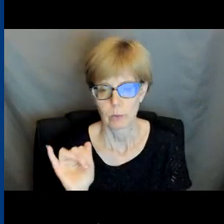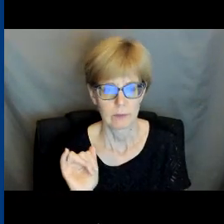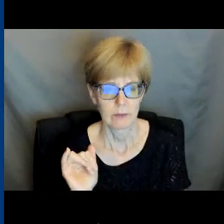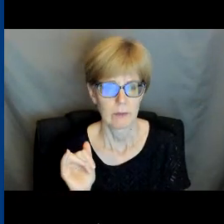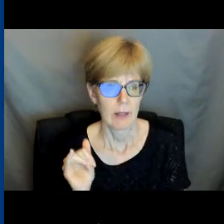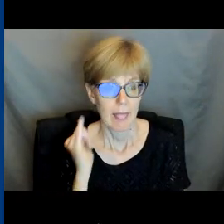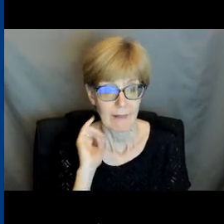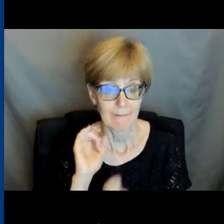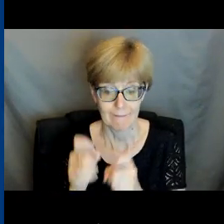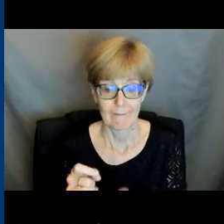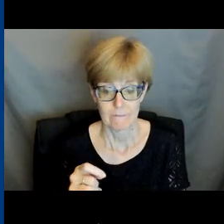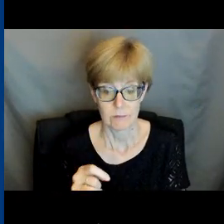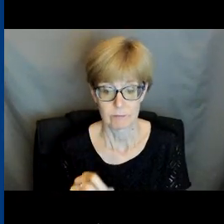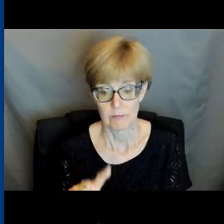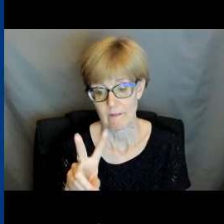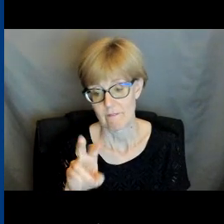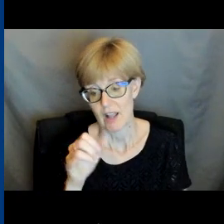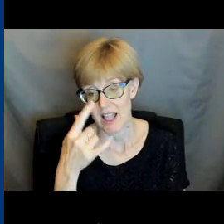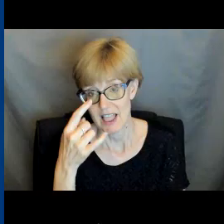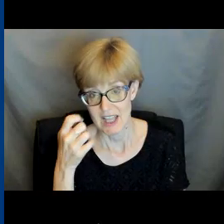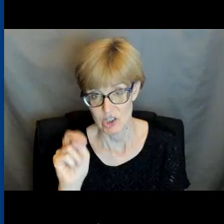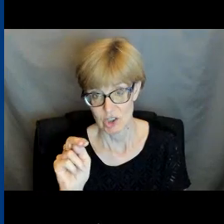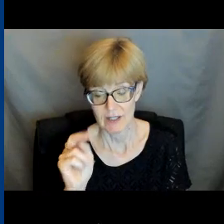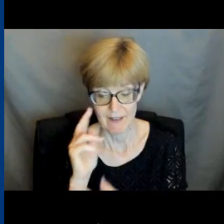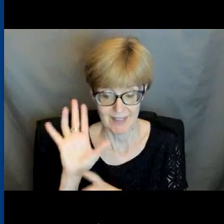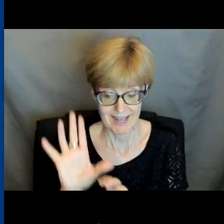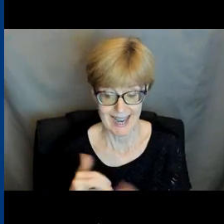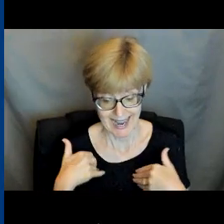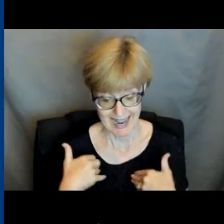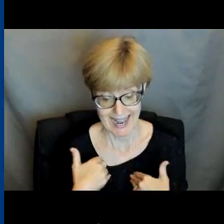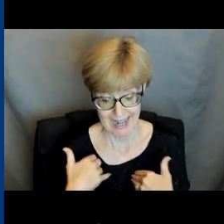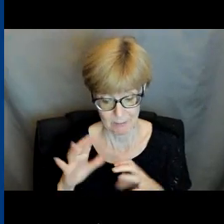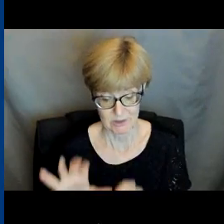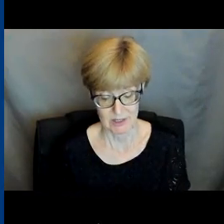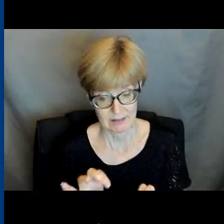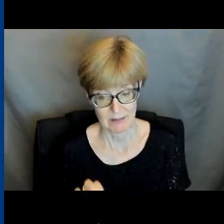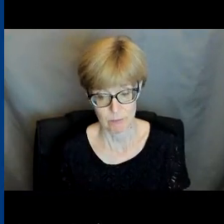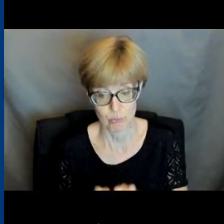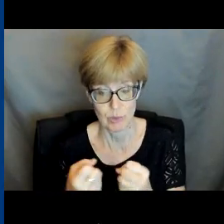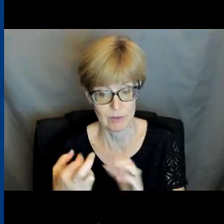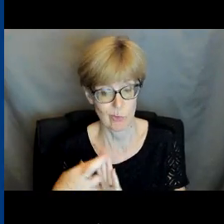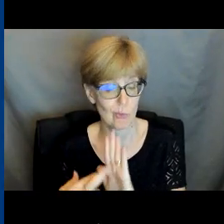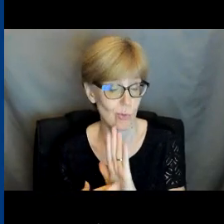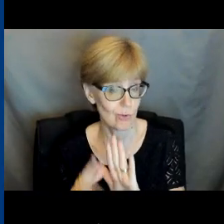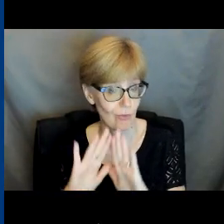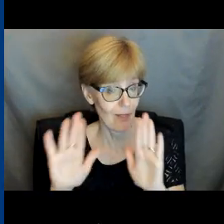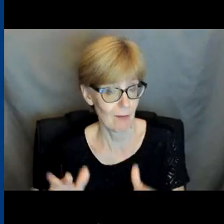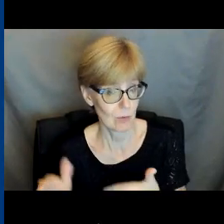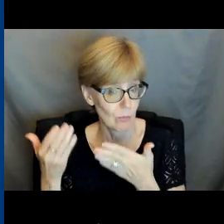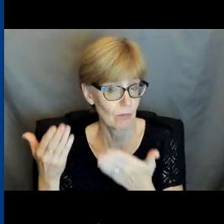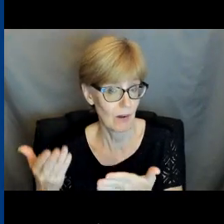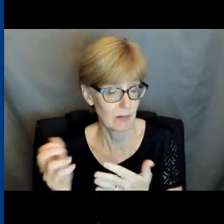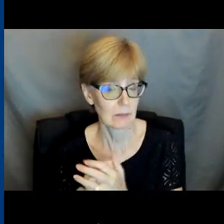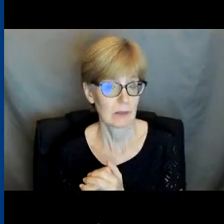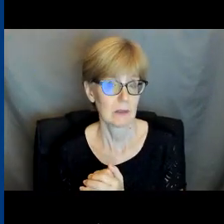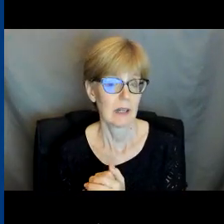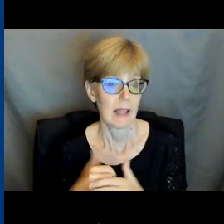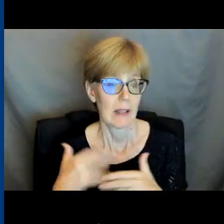violations if an animal's conduct violates the rules of the housing provider. If that animal is